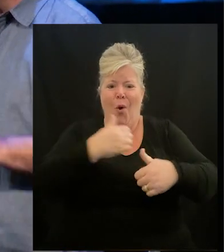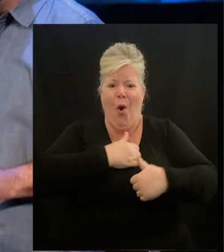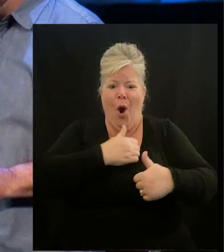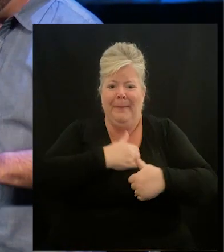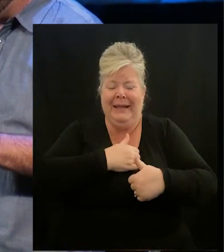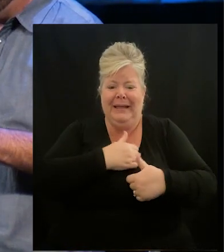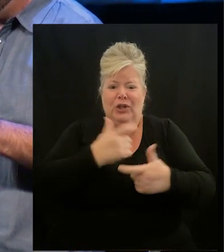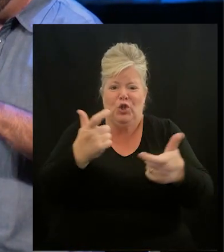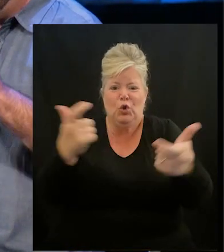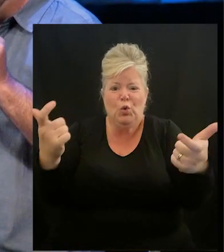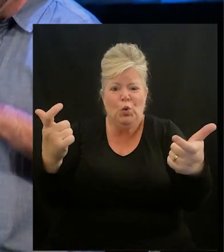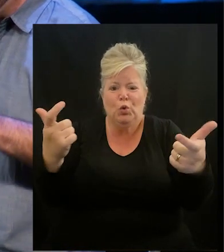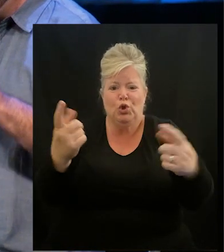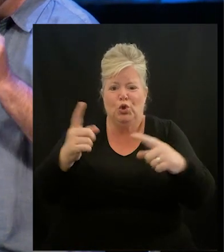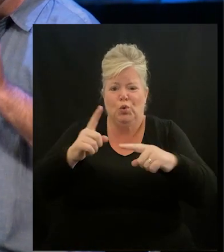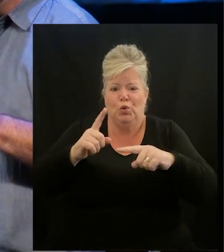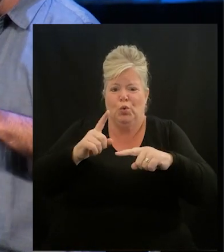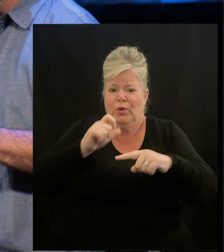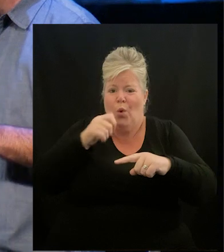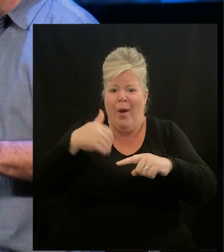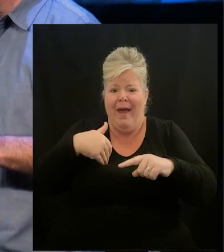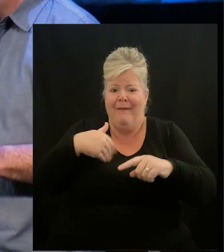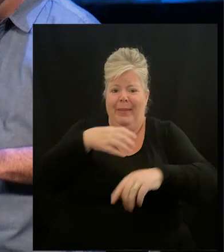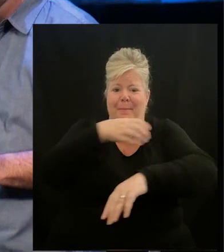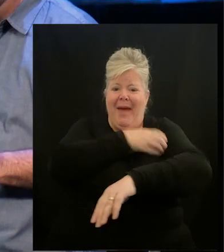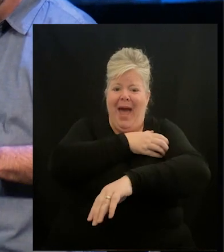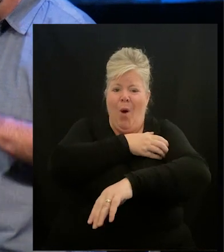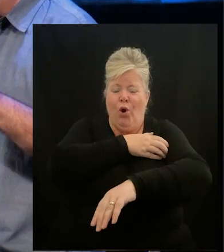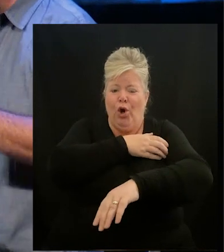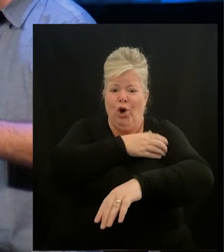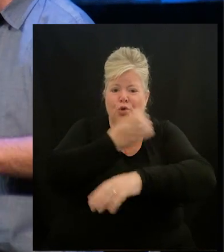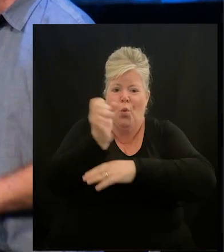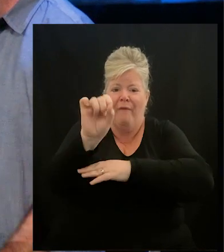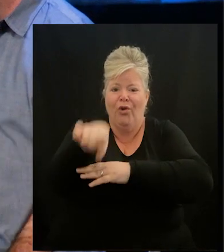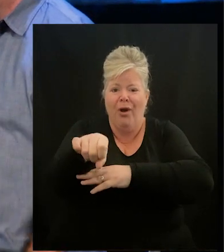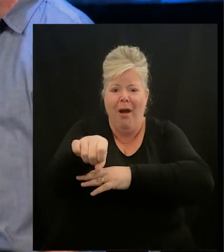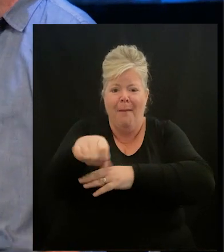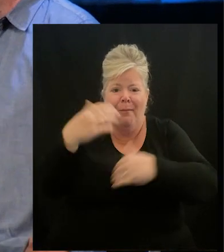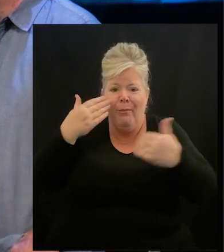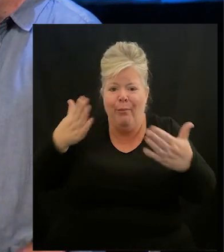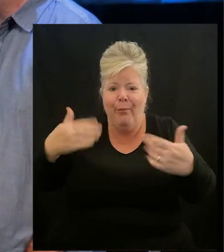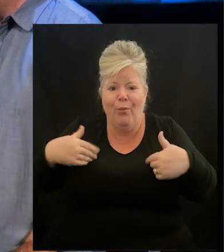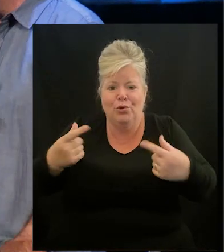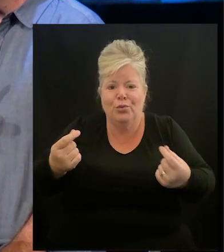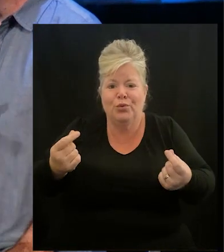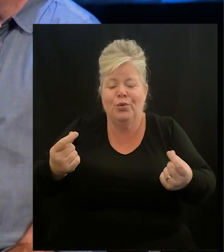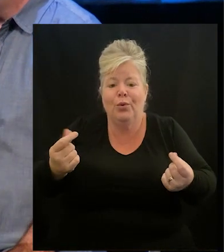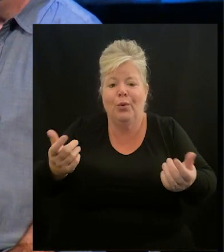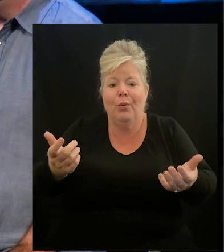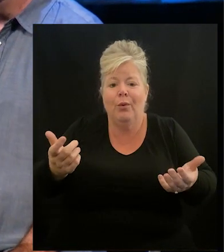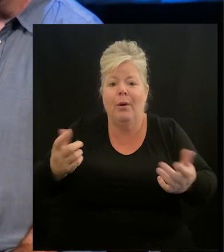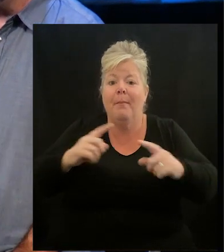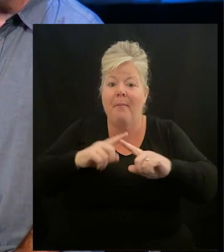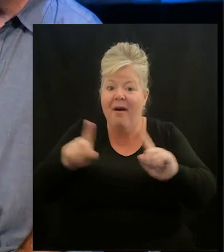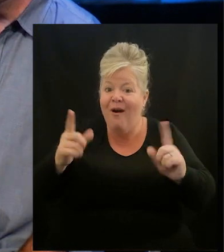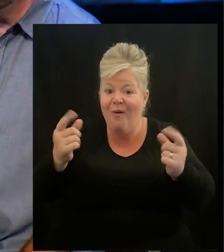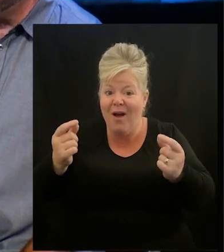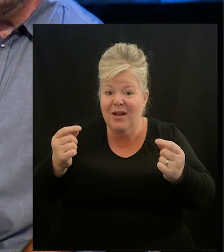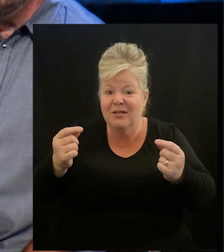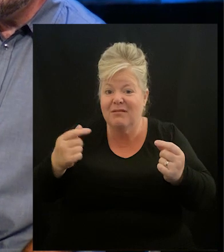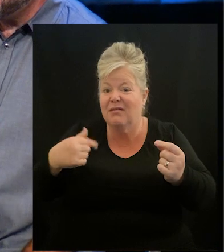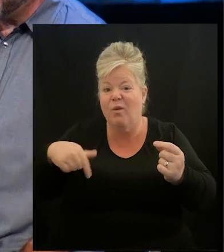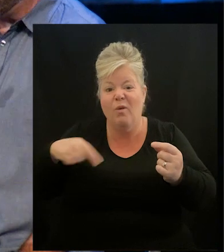And this is it right here. We do not know what to do, but our